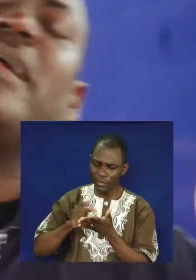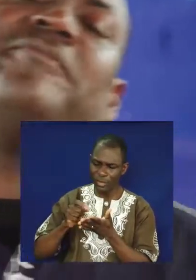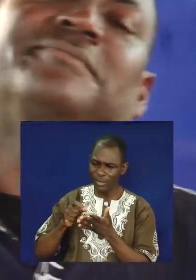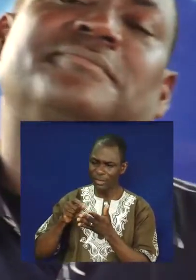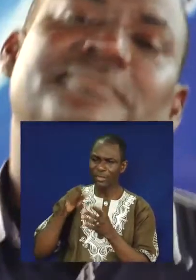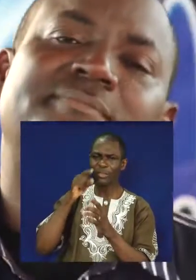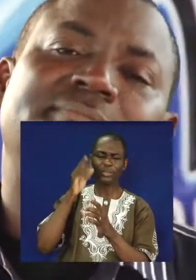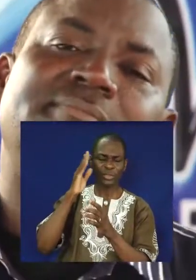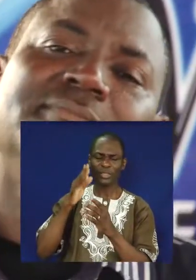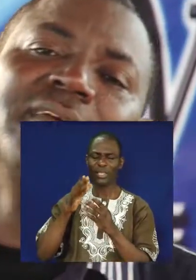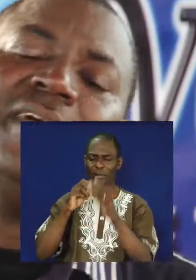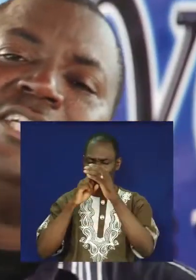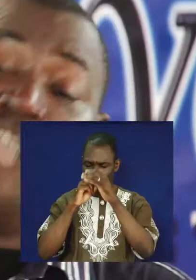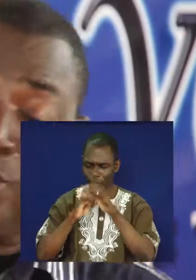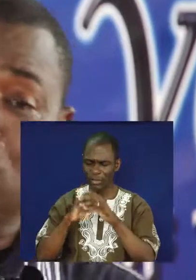you shall serve.